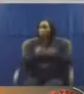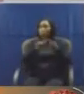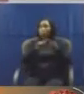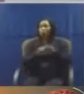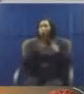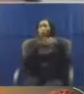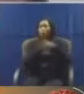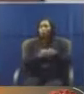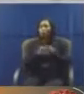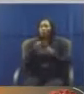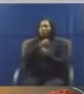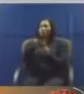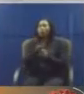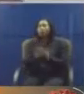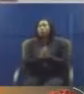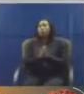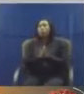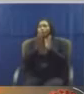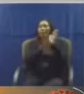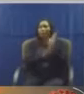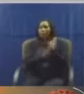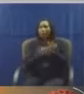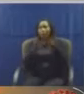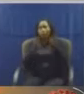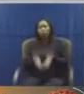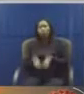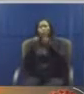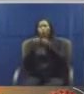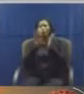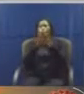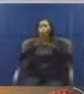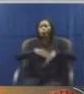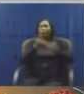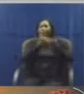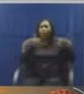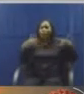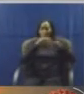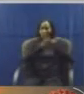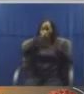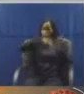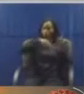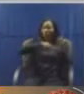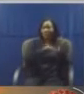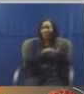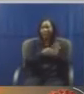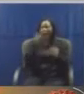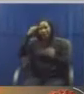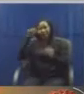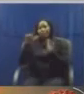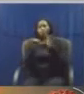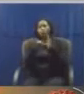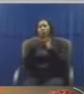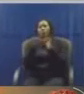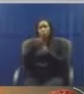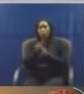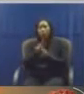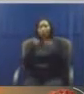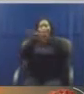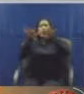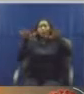can now apply online for orders to for protection. I think it's very key that the public are